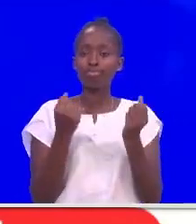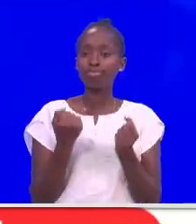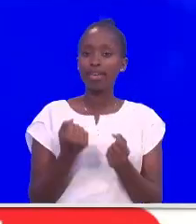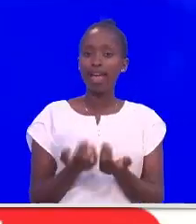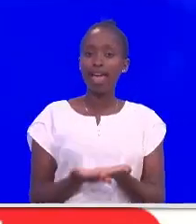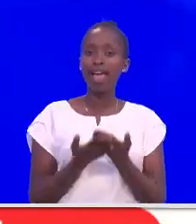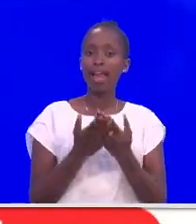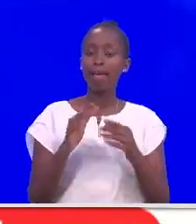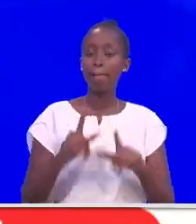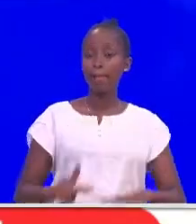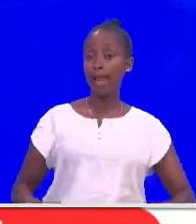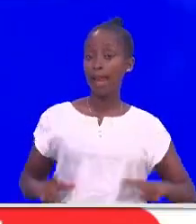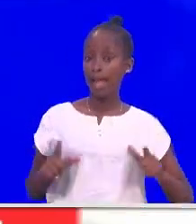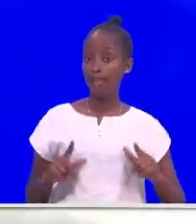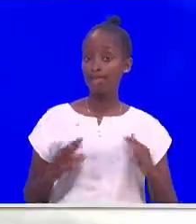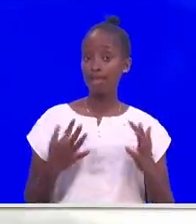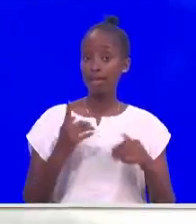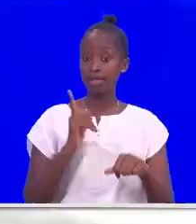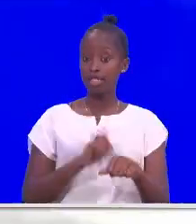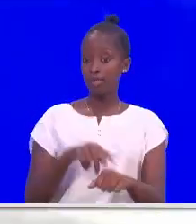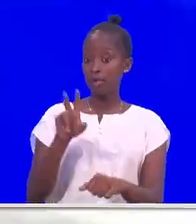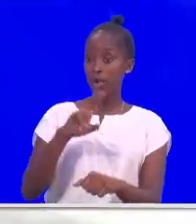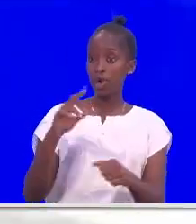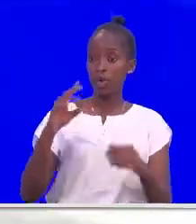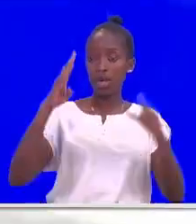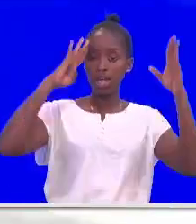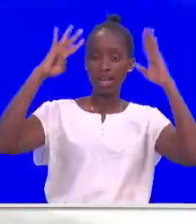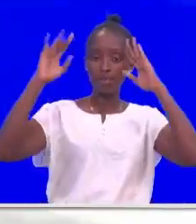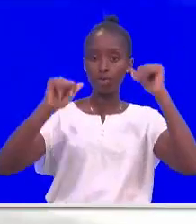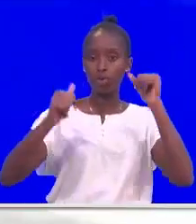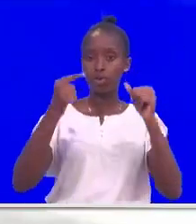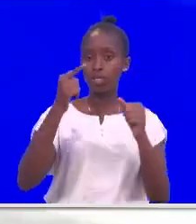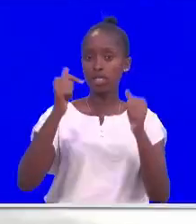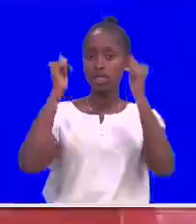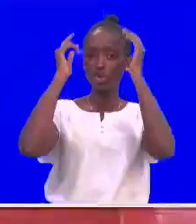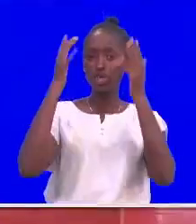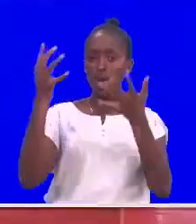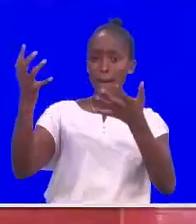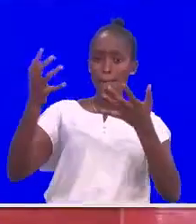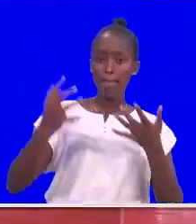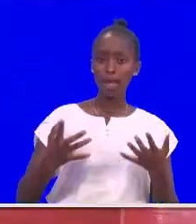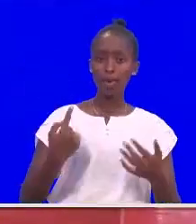livelihoods. And so as we look at the kind of innovations that the students are giving, we are very excited.